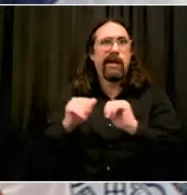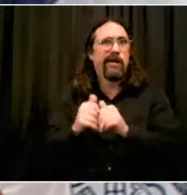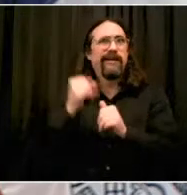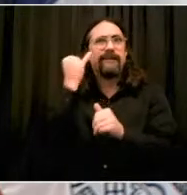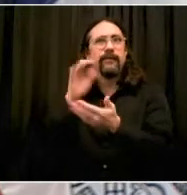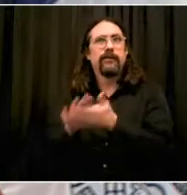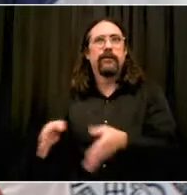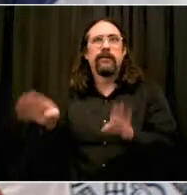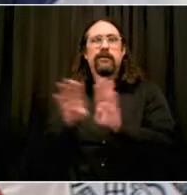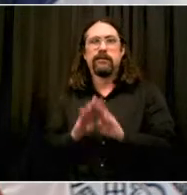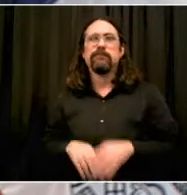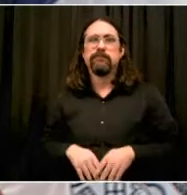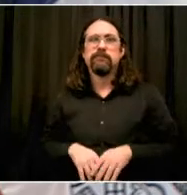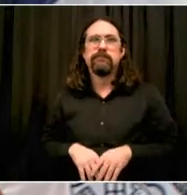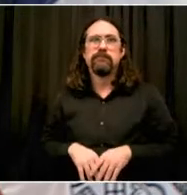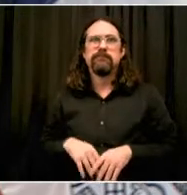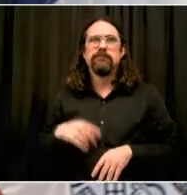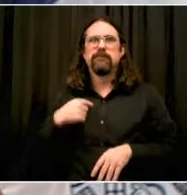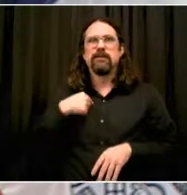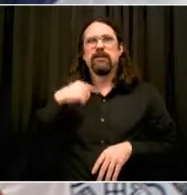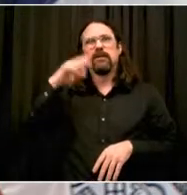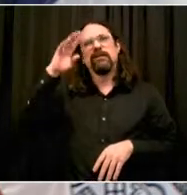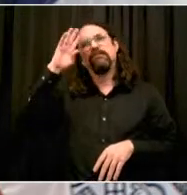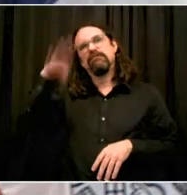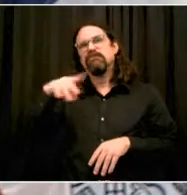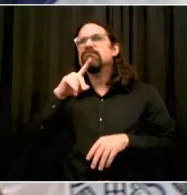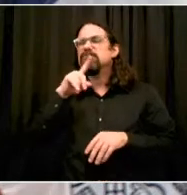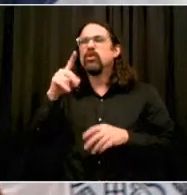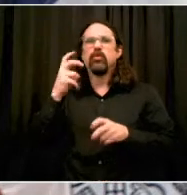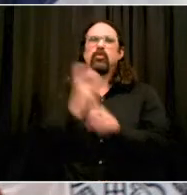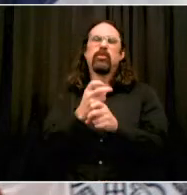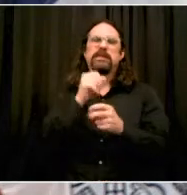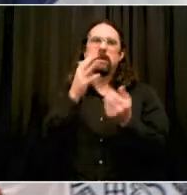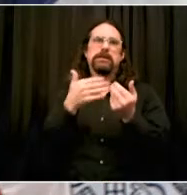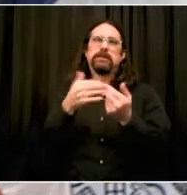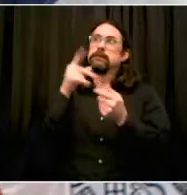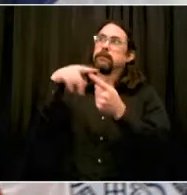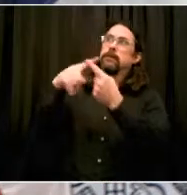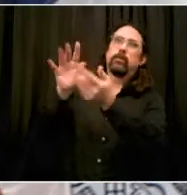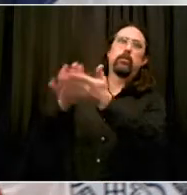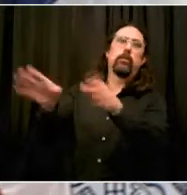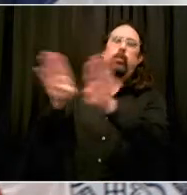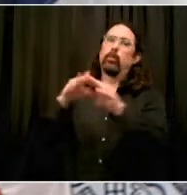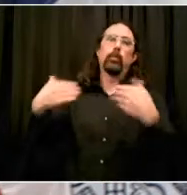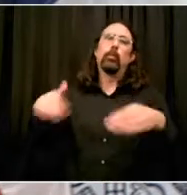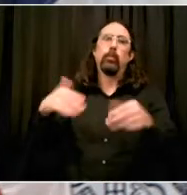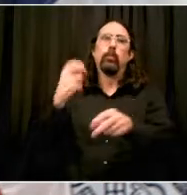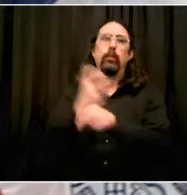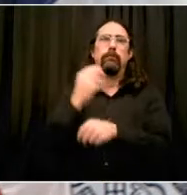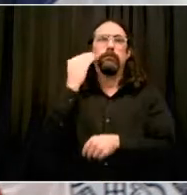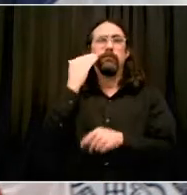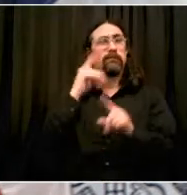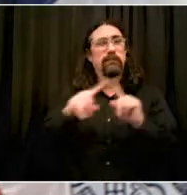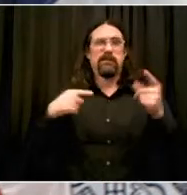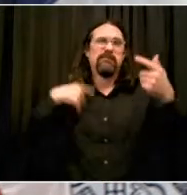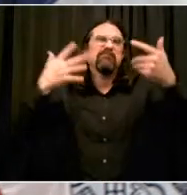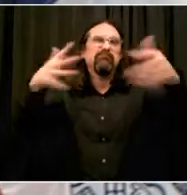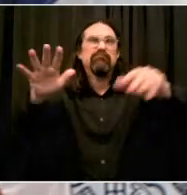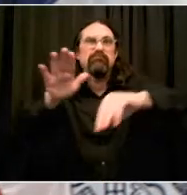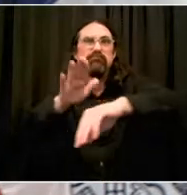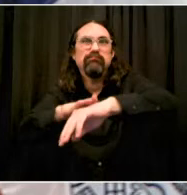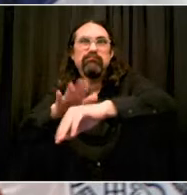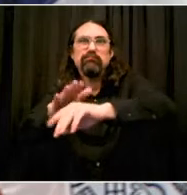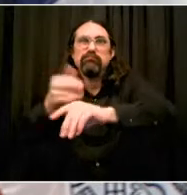certainly through Thanksgiving, school will be closed. We're going to see with the state how quickly